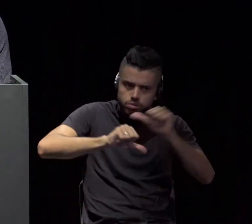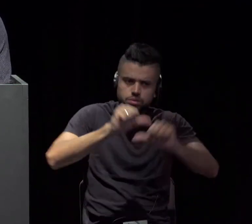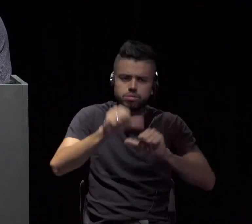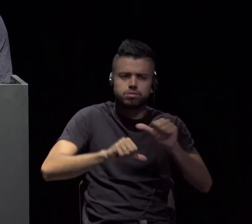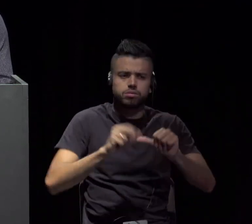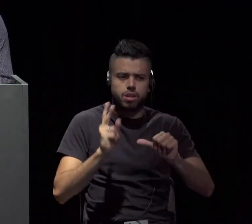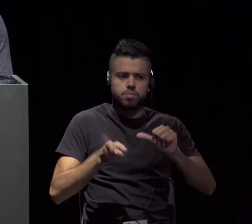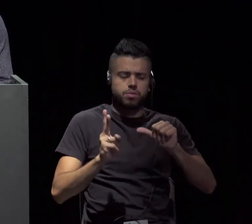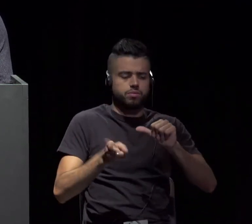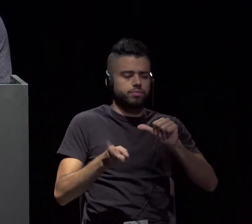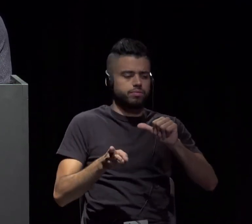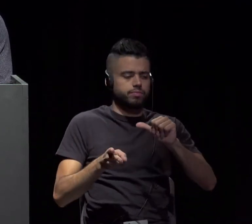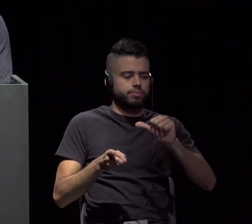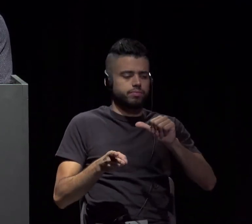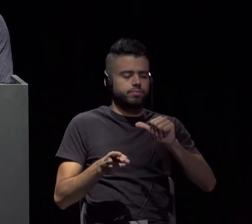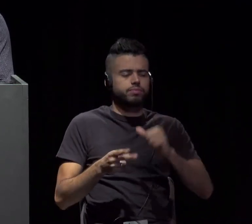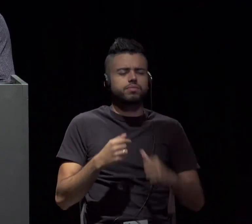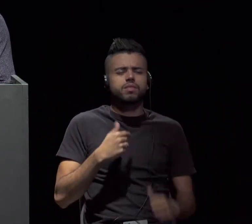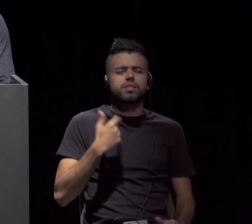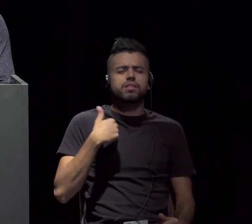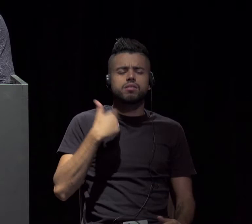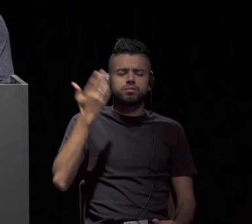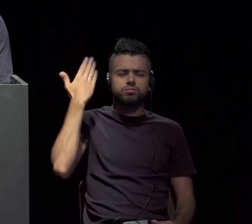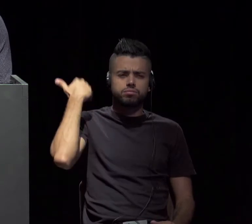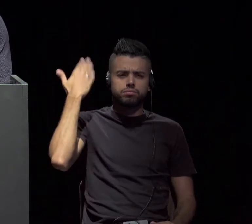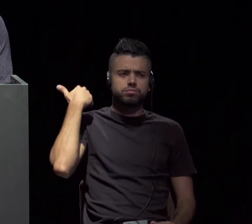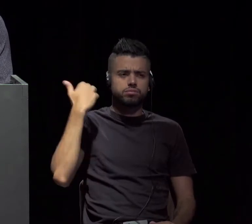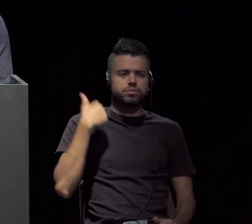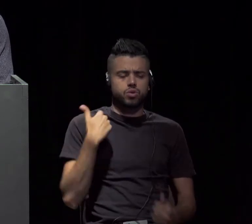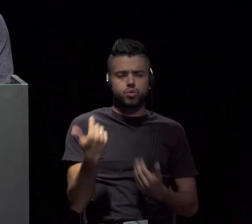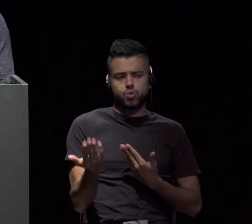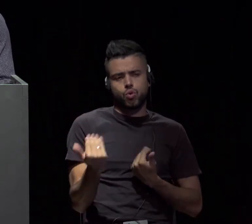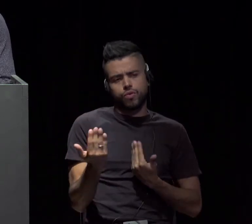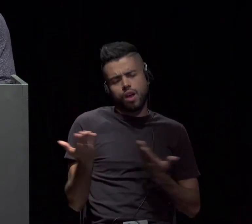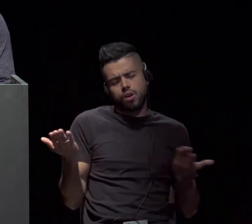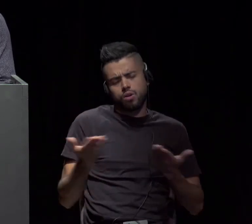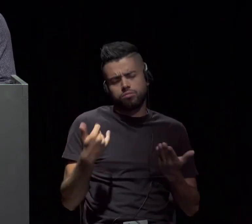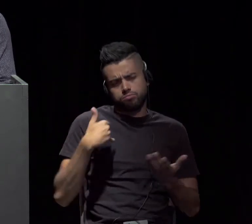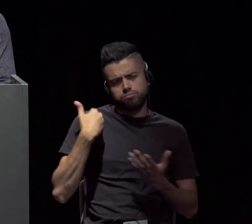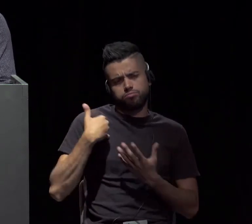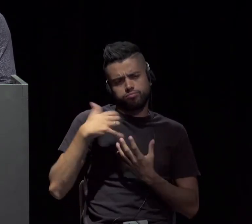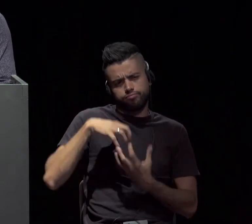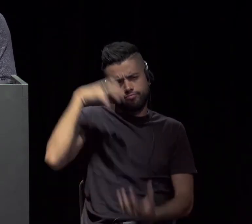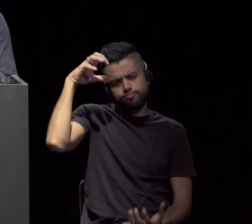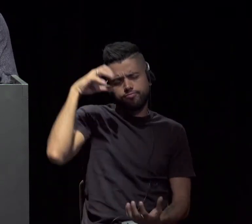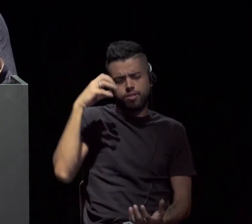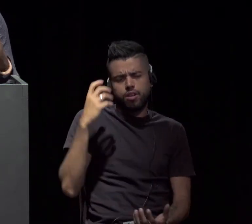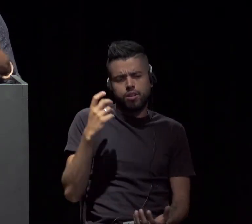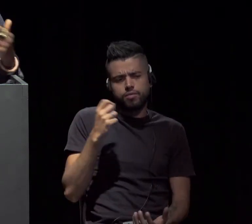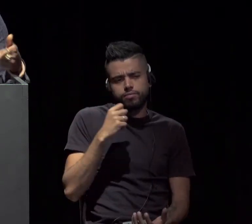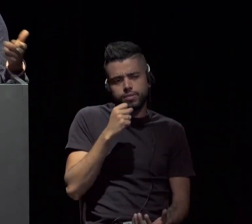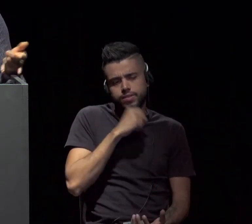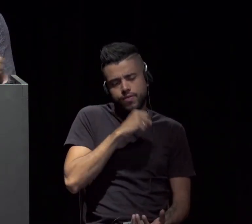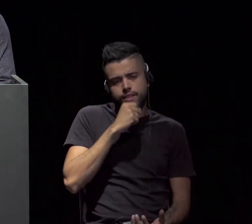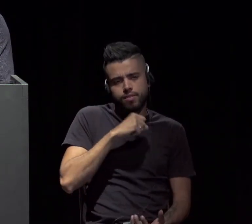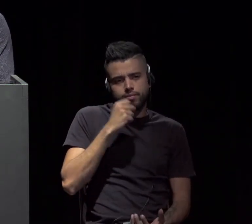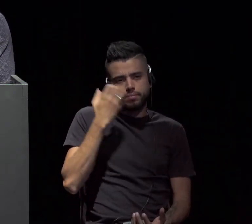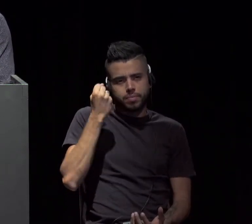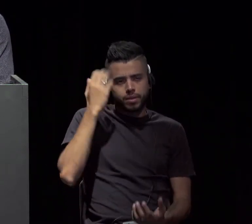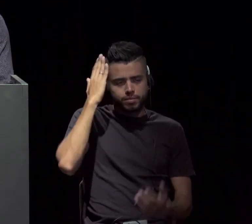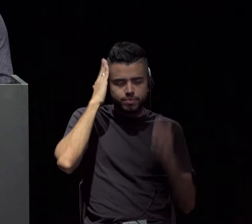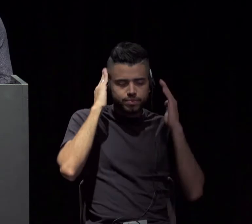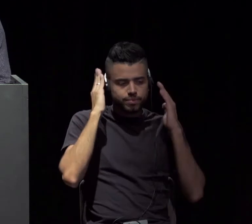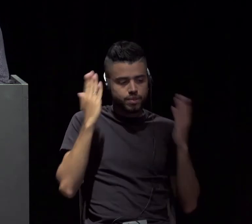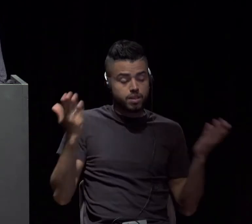gray-haired. If things weren't so, I would have remained a toddler. And I want my art objects to replicate that